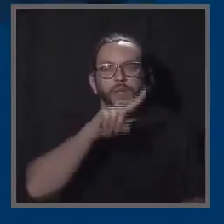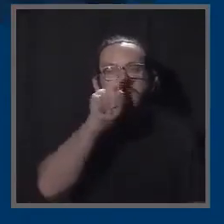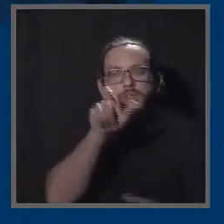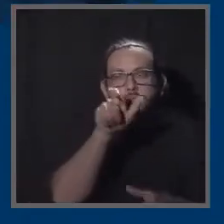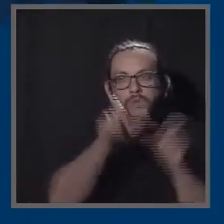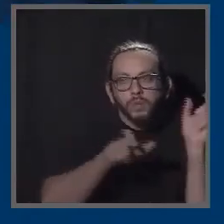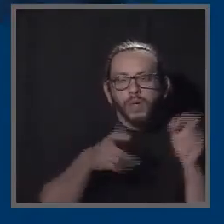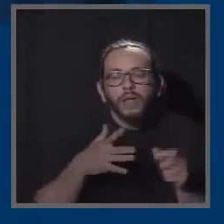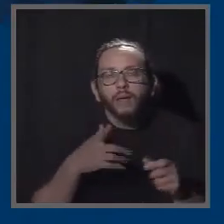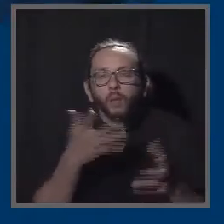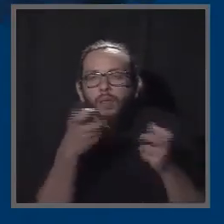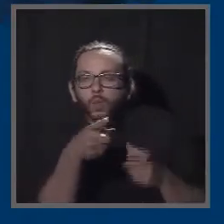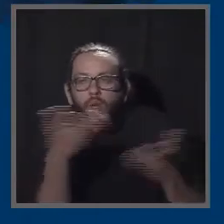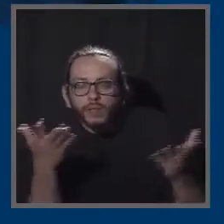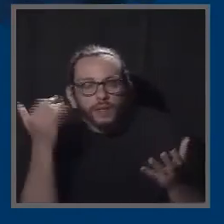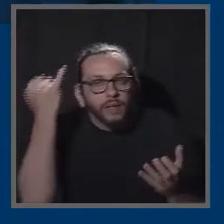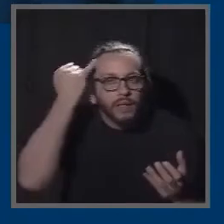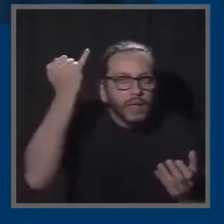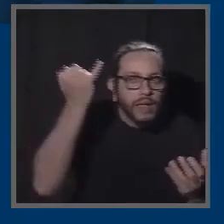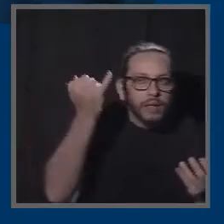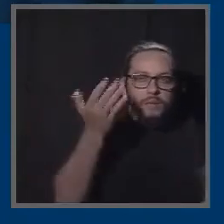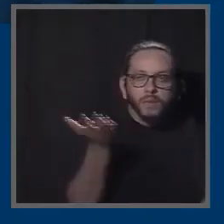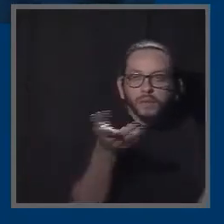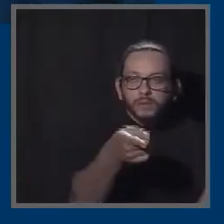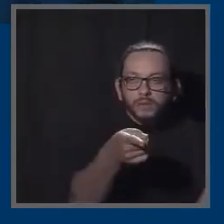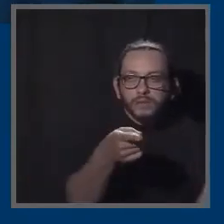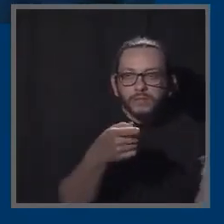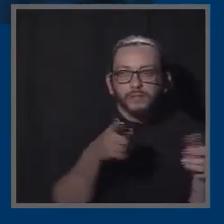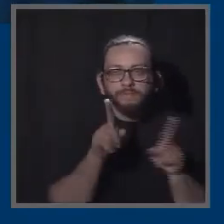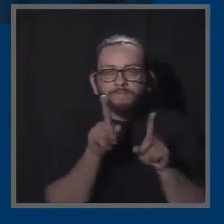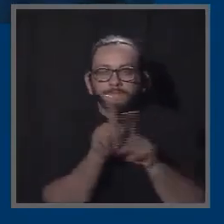agency that you can see with the groups of students